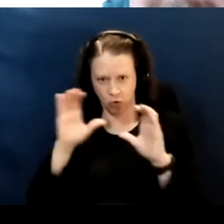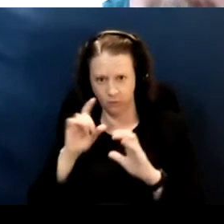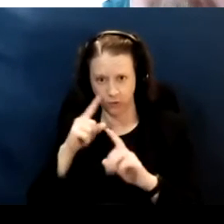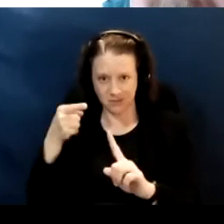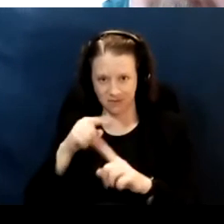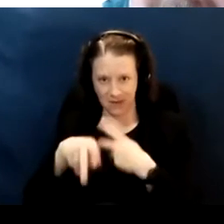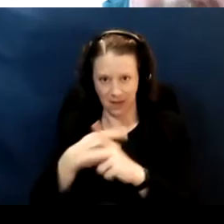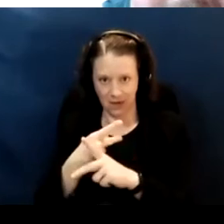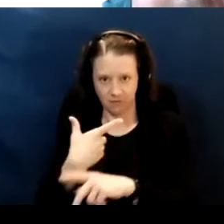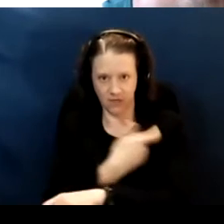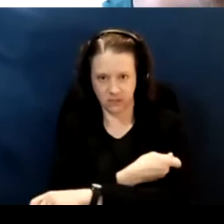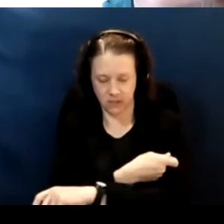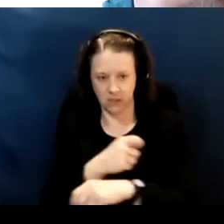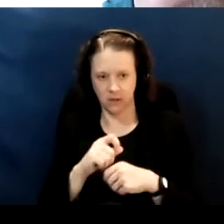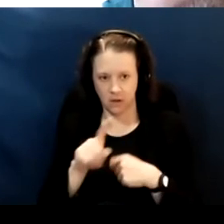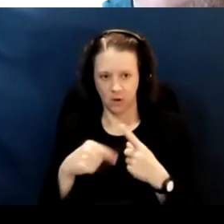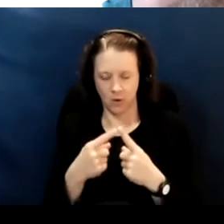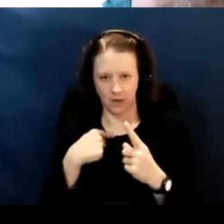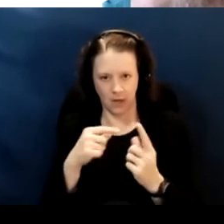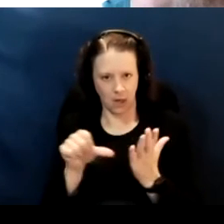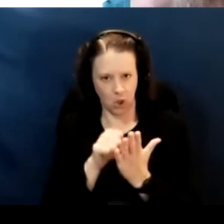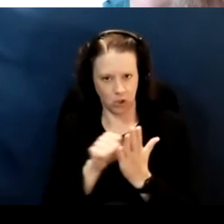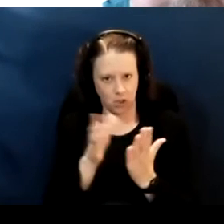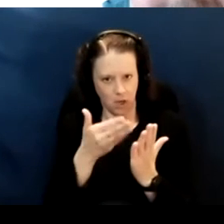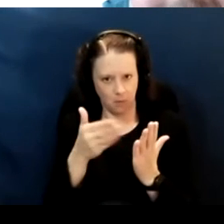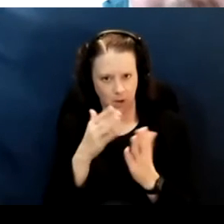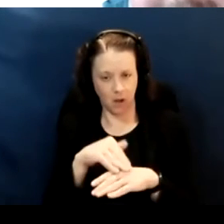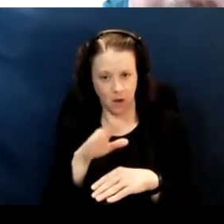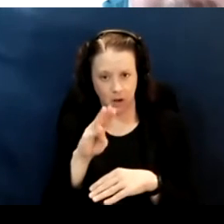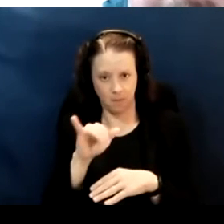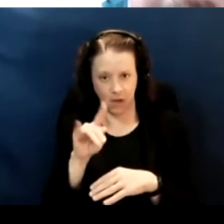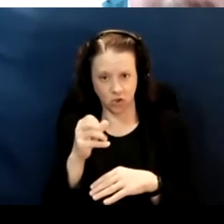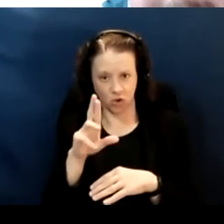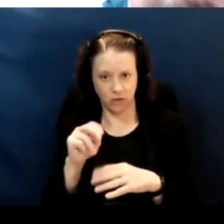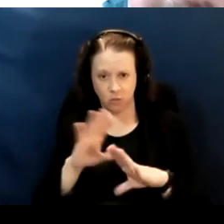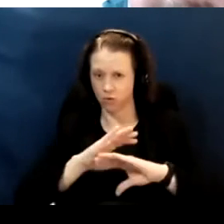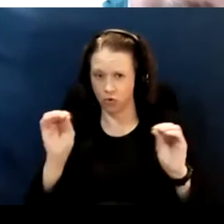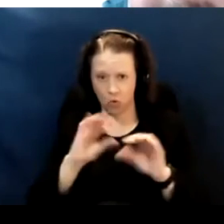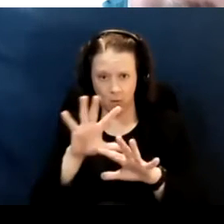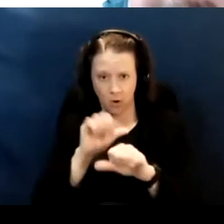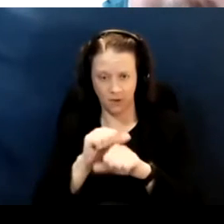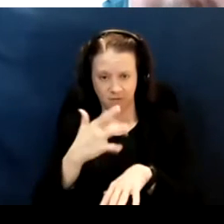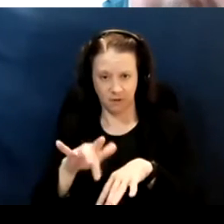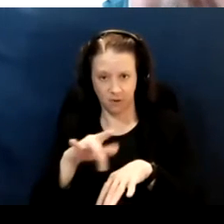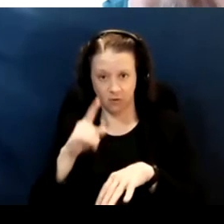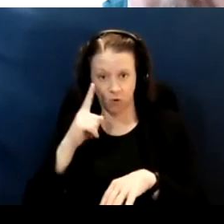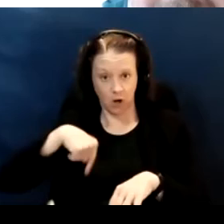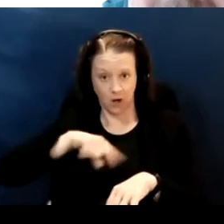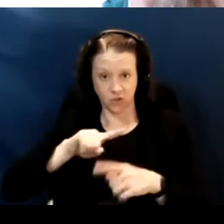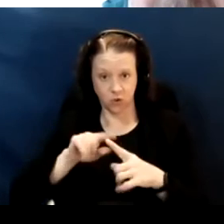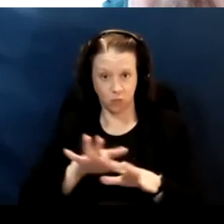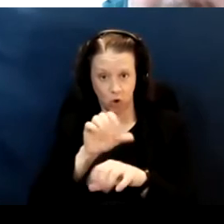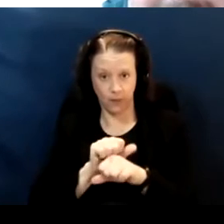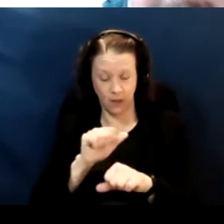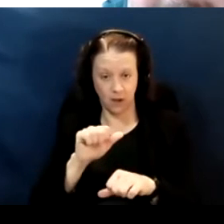vaccine. And when I looked it up on my turn, there was no appointments available for us to book the appointment. But